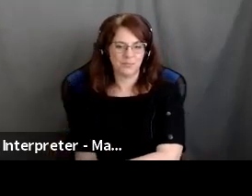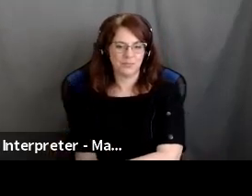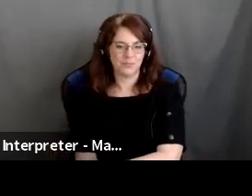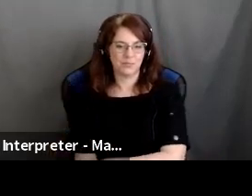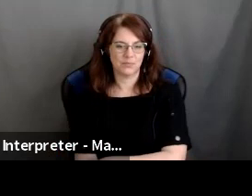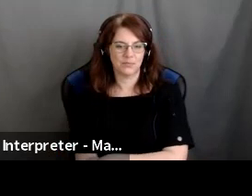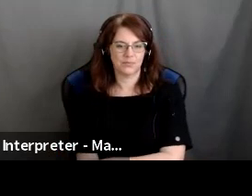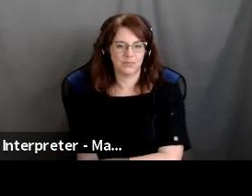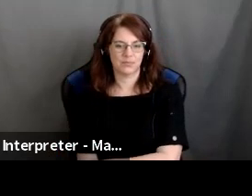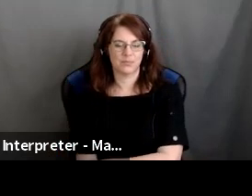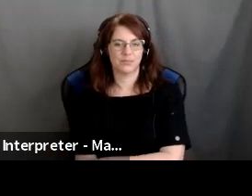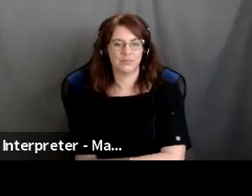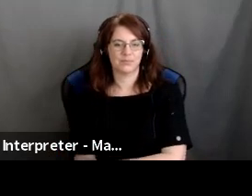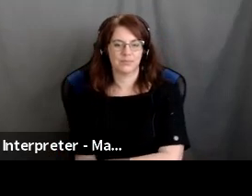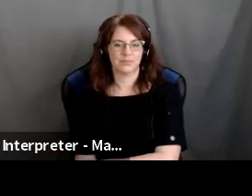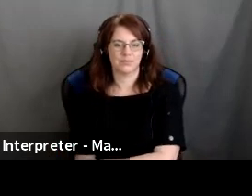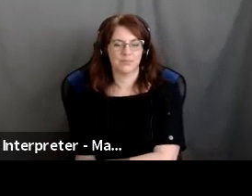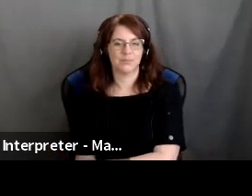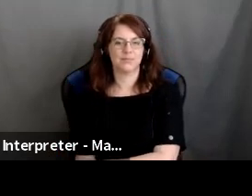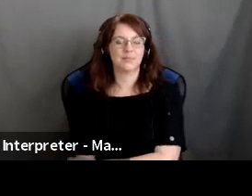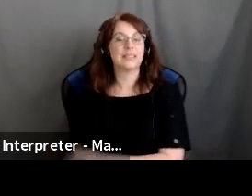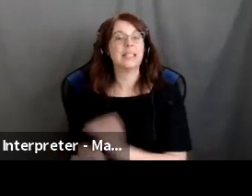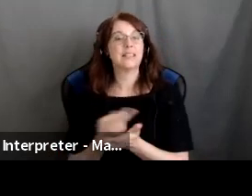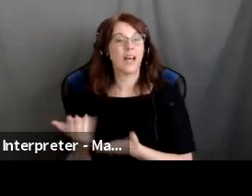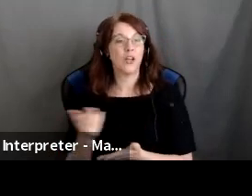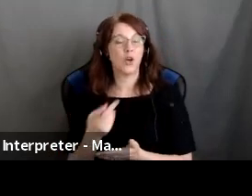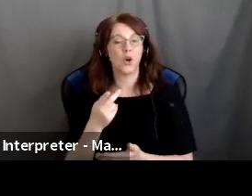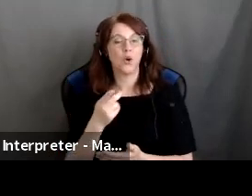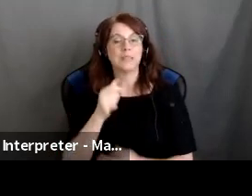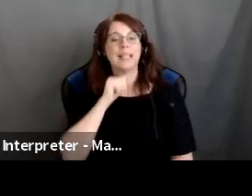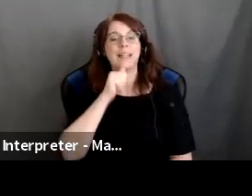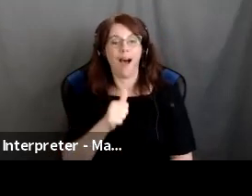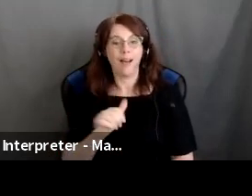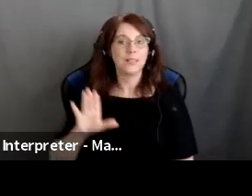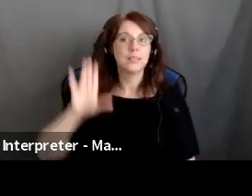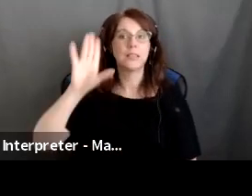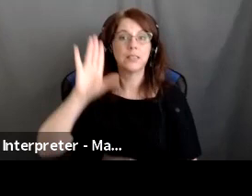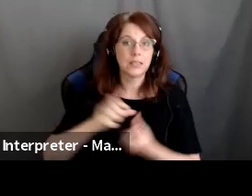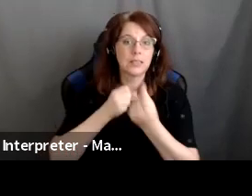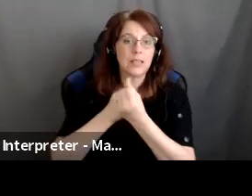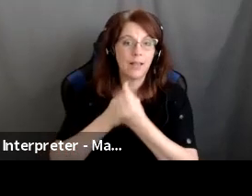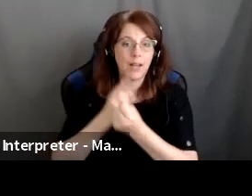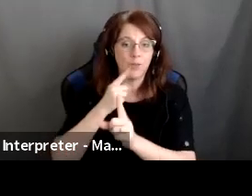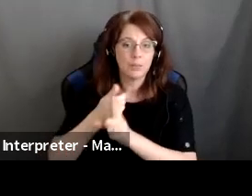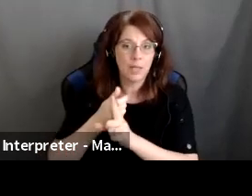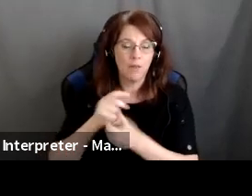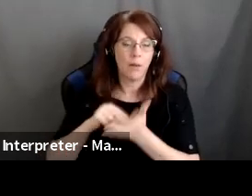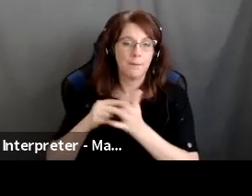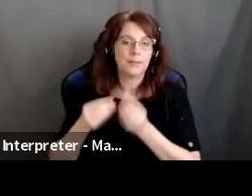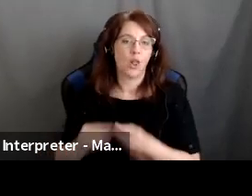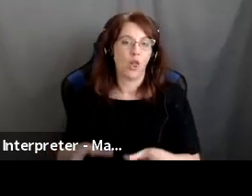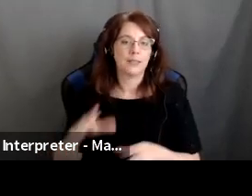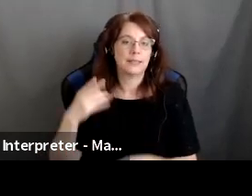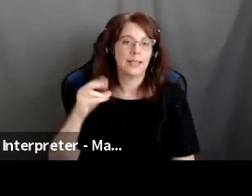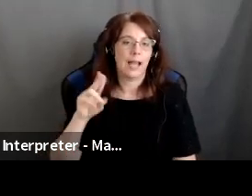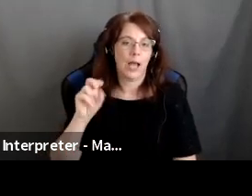And Arius also says his failure is not speaking up or advocating, which caused to lose his housing. And